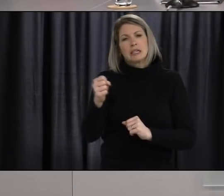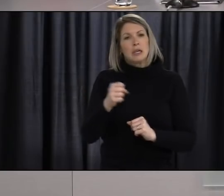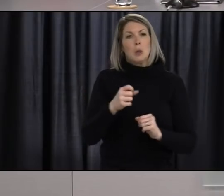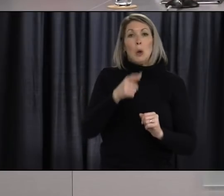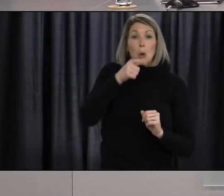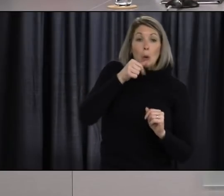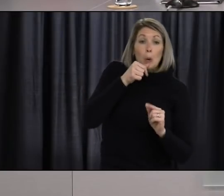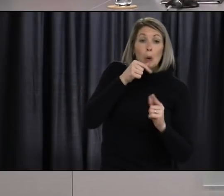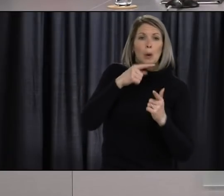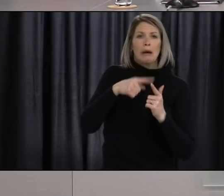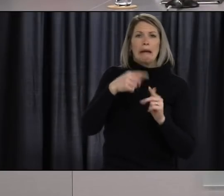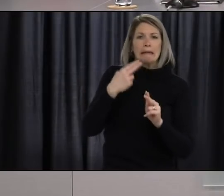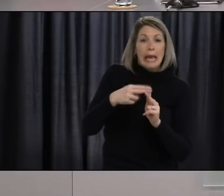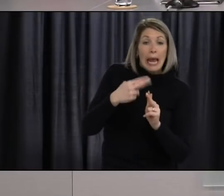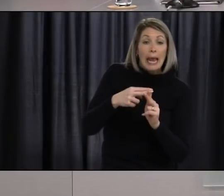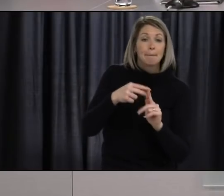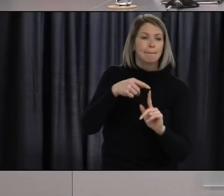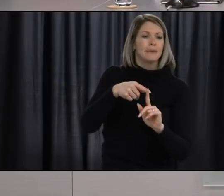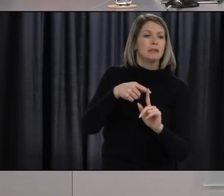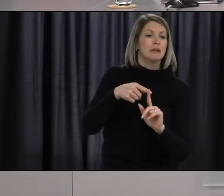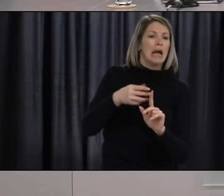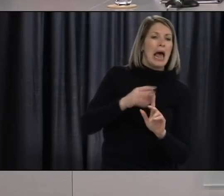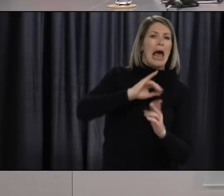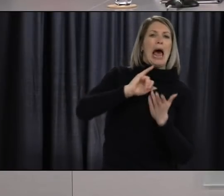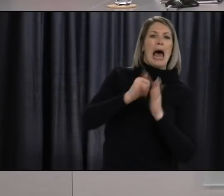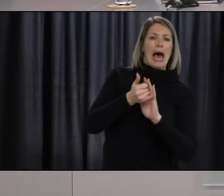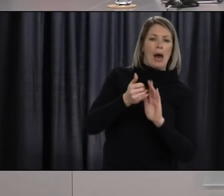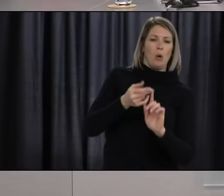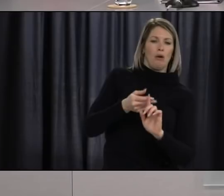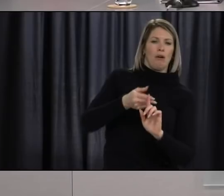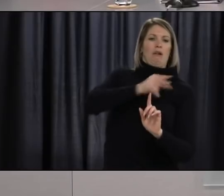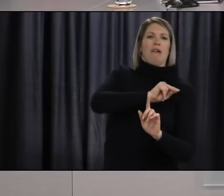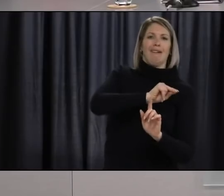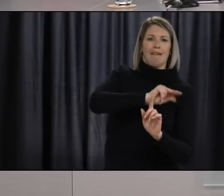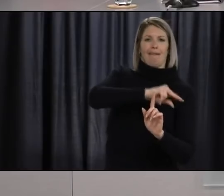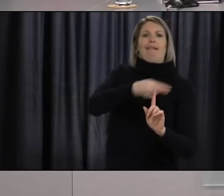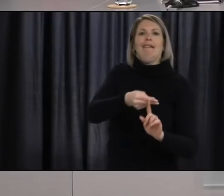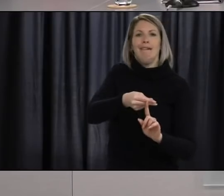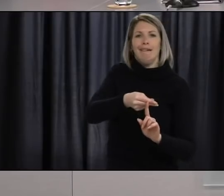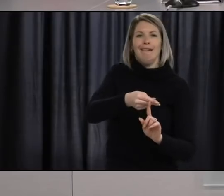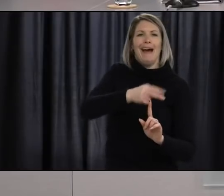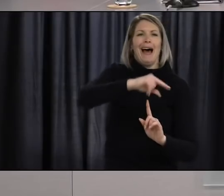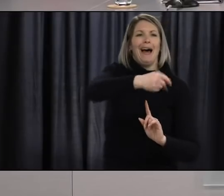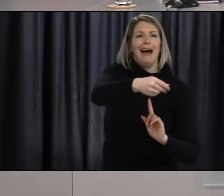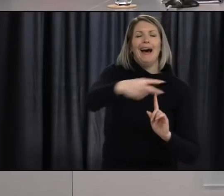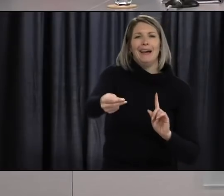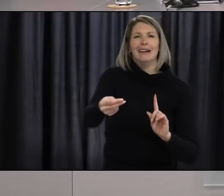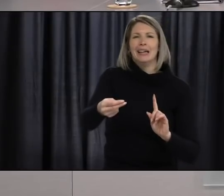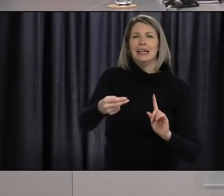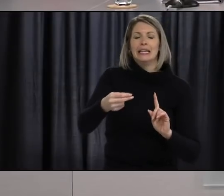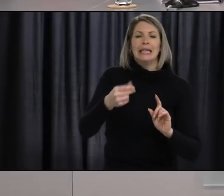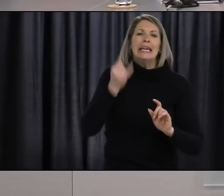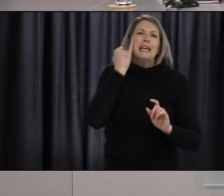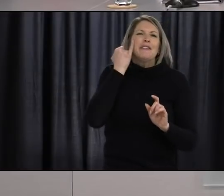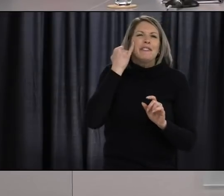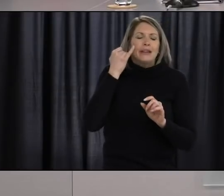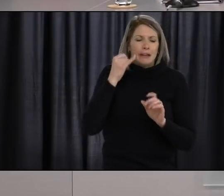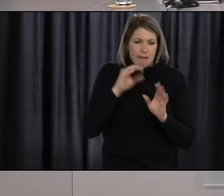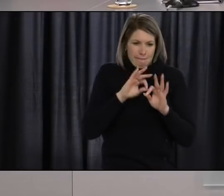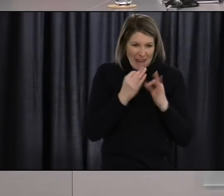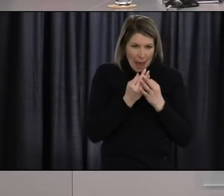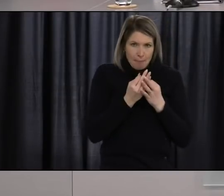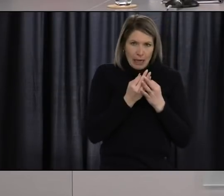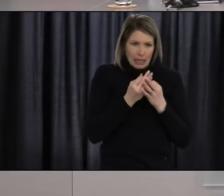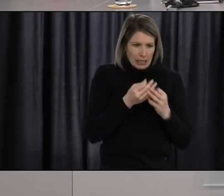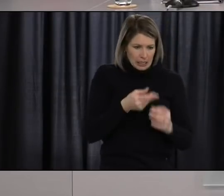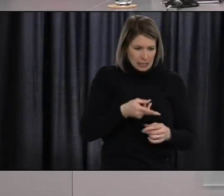person that the contact was in contact with. So the way it's addressed is that, I mean, obviously, if it's within families, that's a different story.